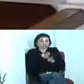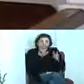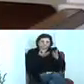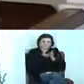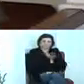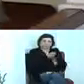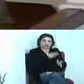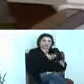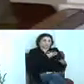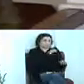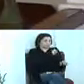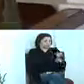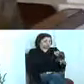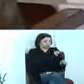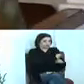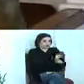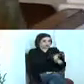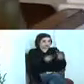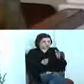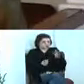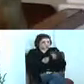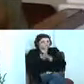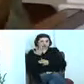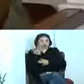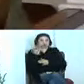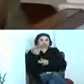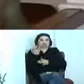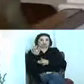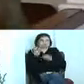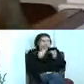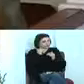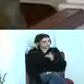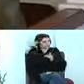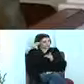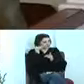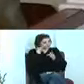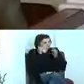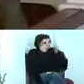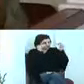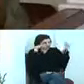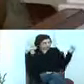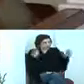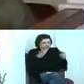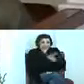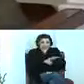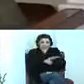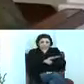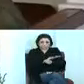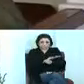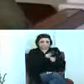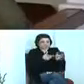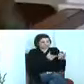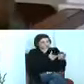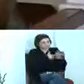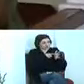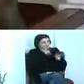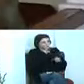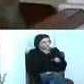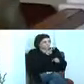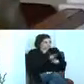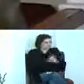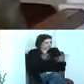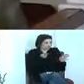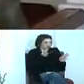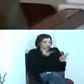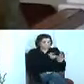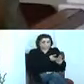By my deeds. Growing to our next level of wholeness requires our committed